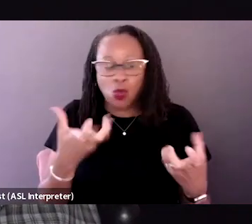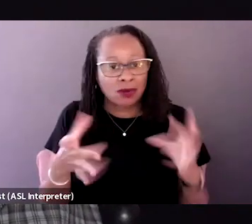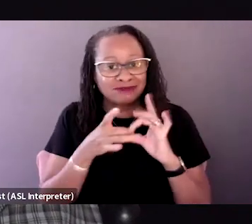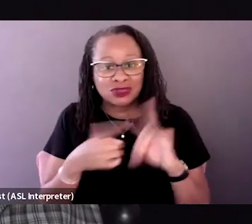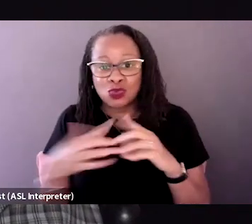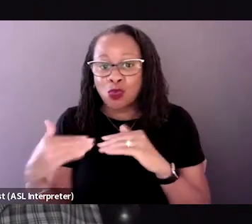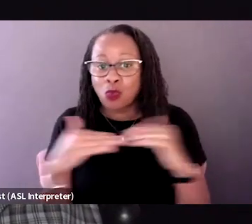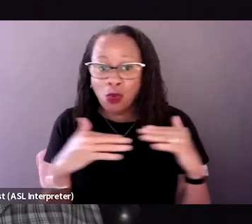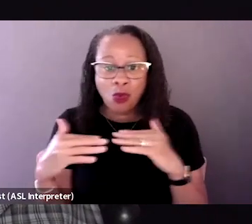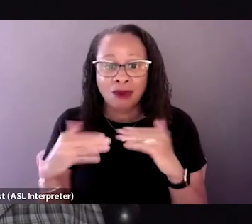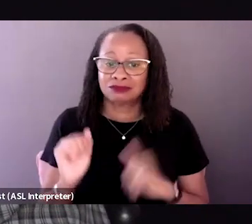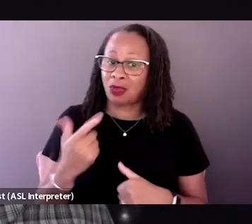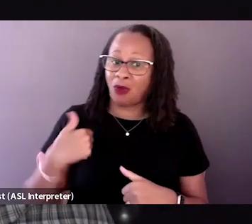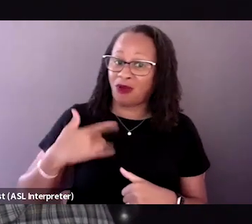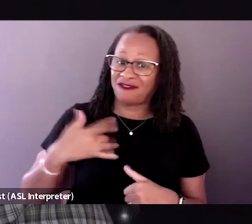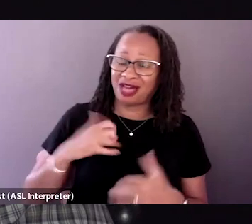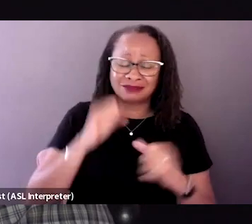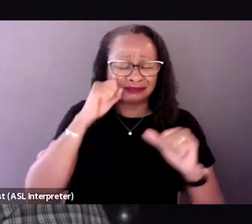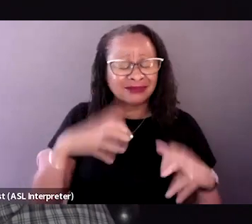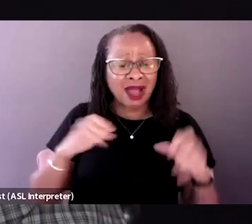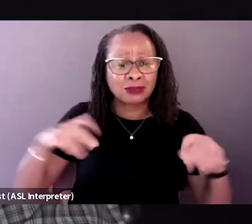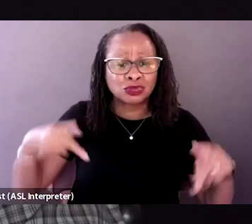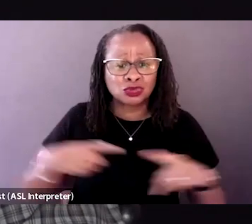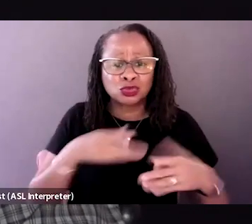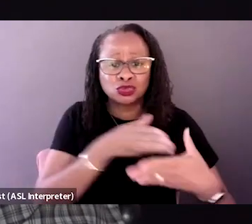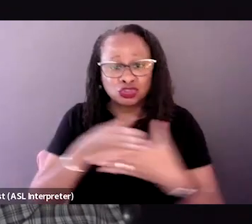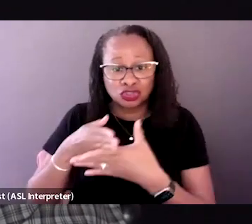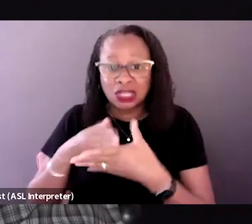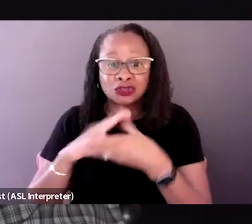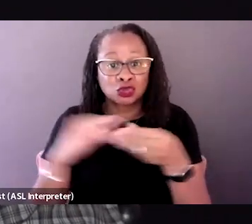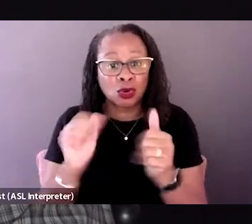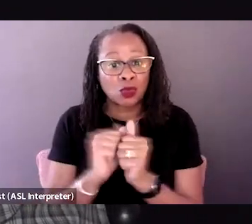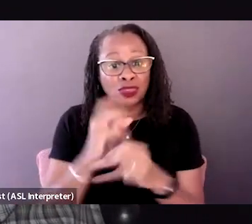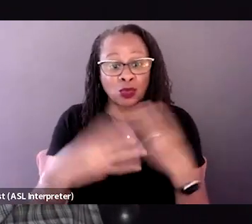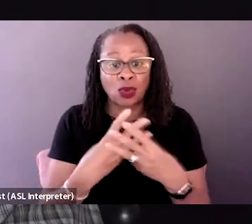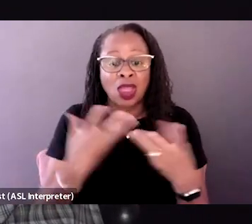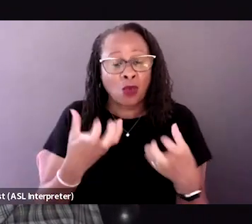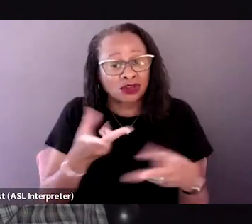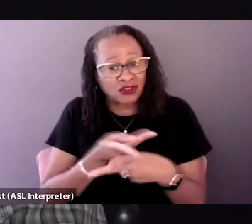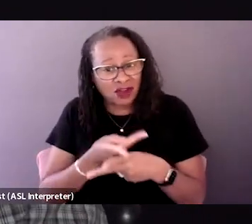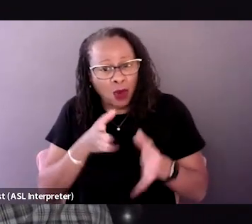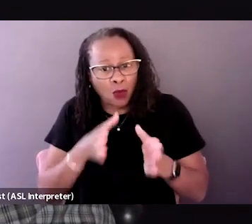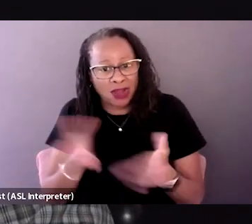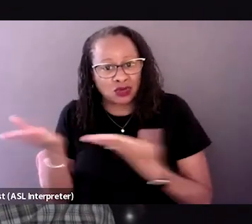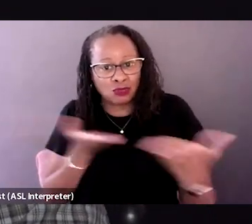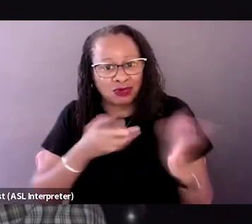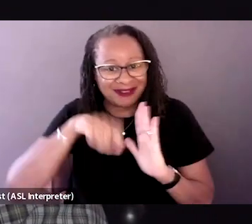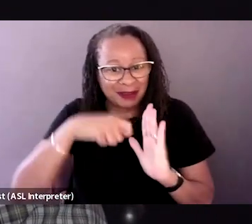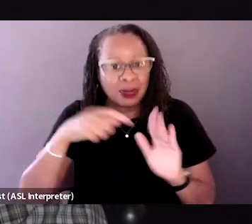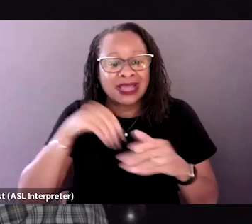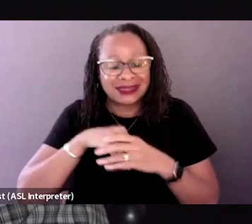war. And we all felt that this was such an incredible opportunity to share the story with the world. And we wanted to figure out a way to